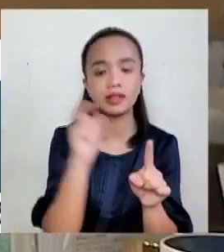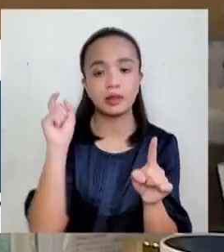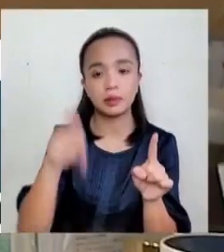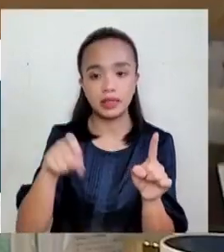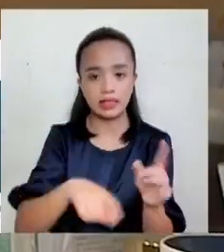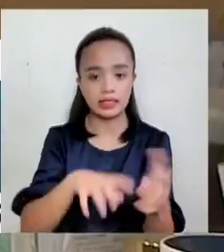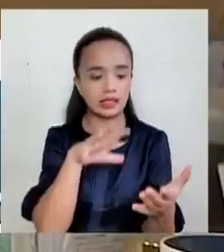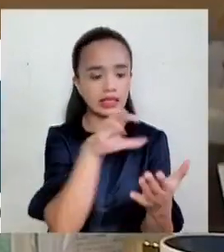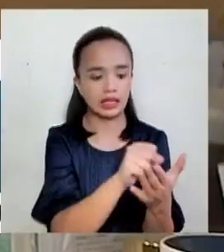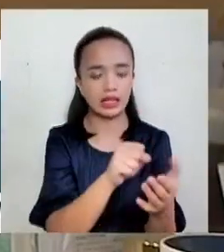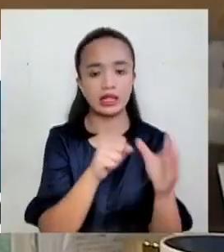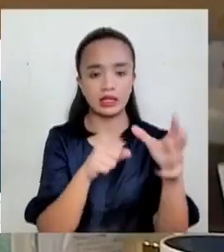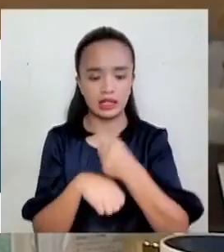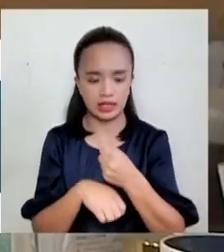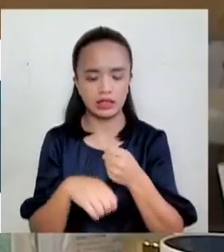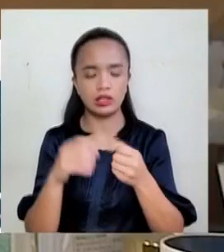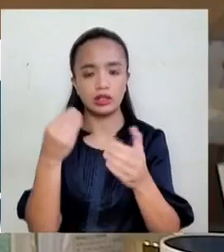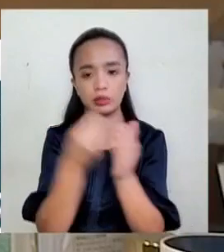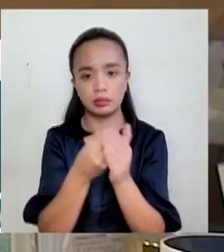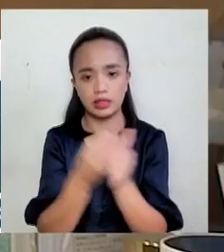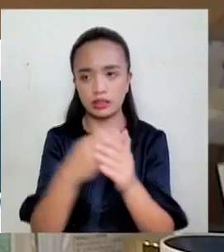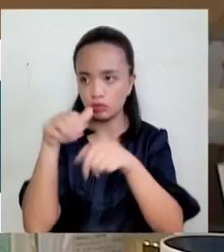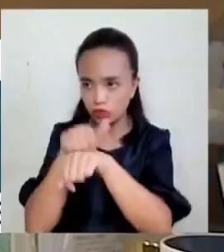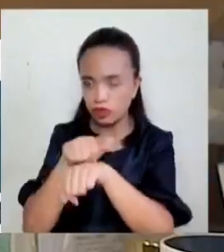we have to confiscate the money and then we send it to